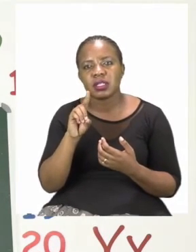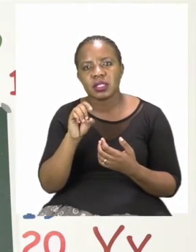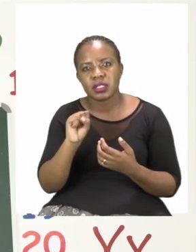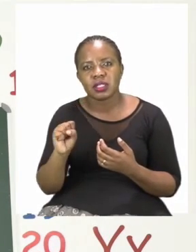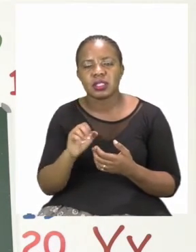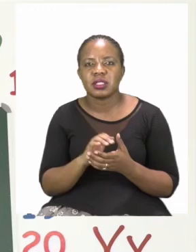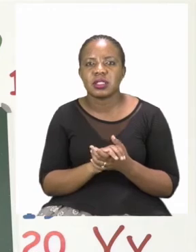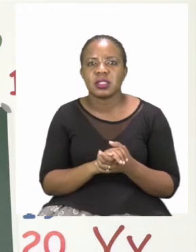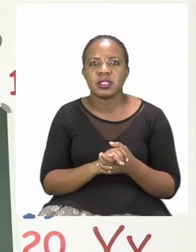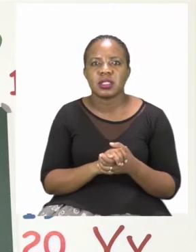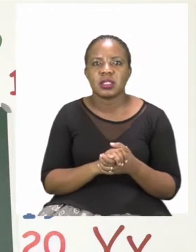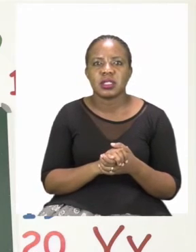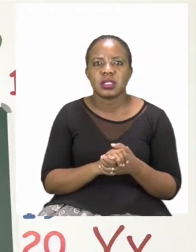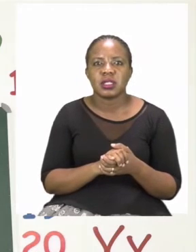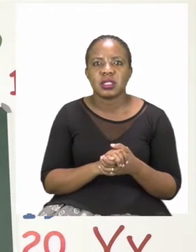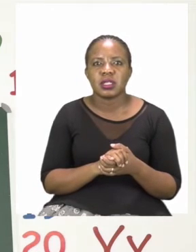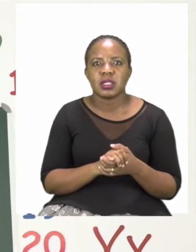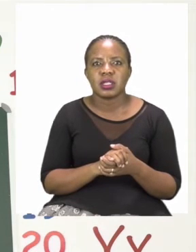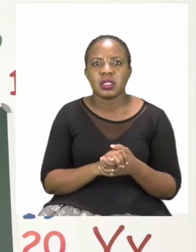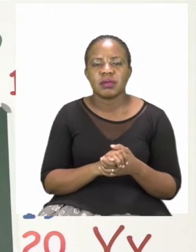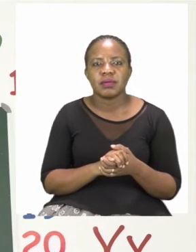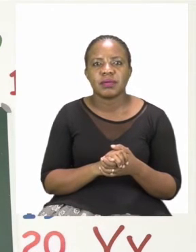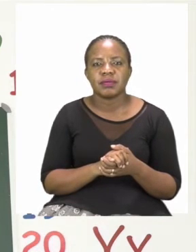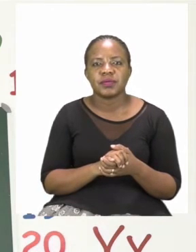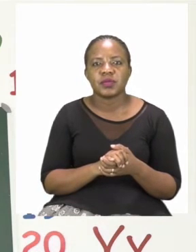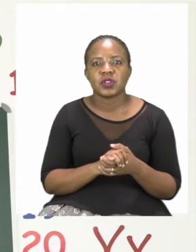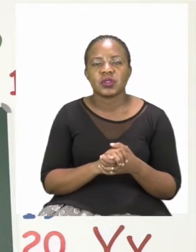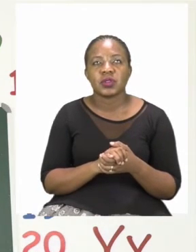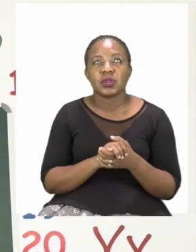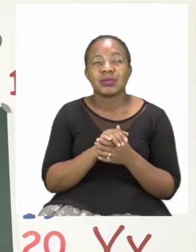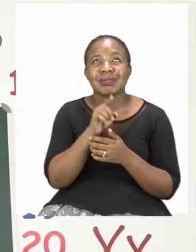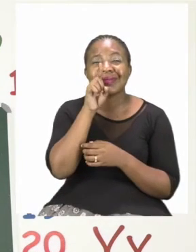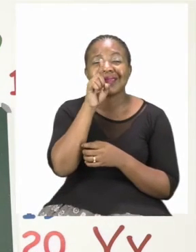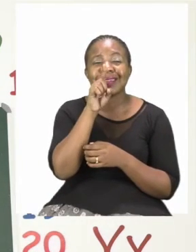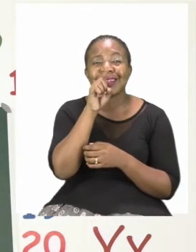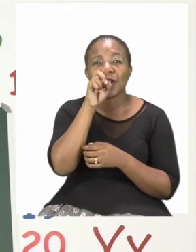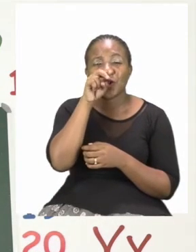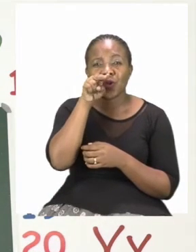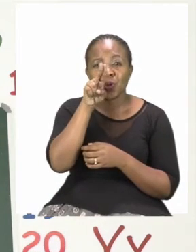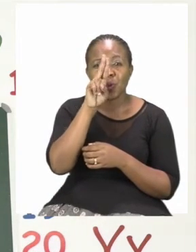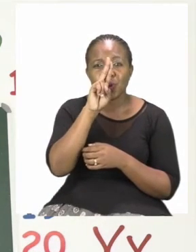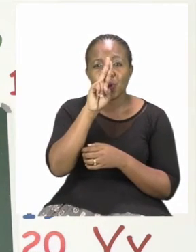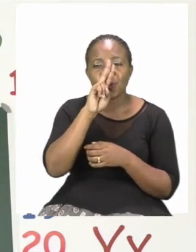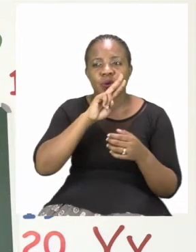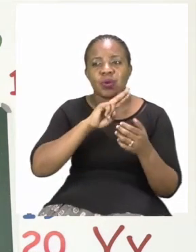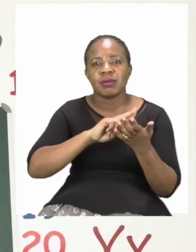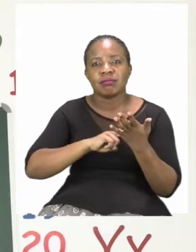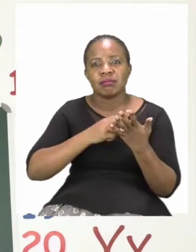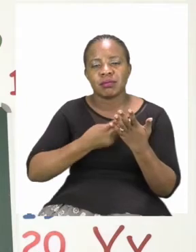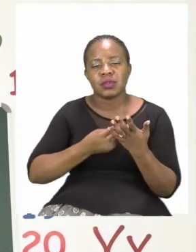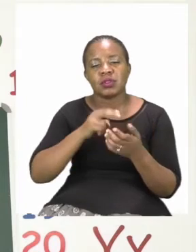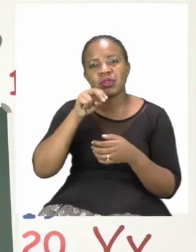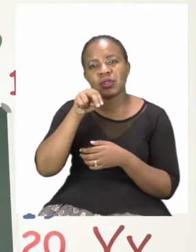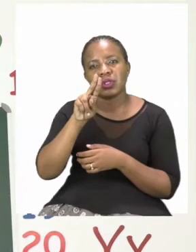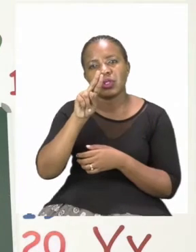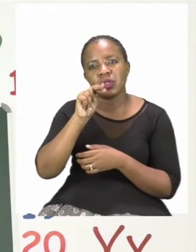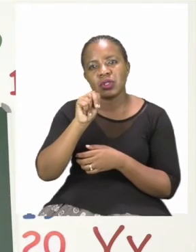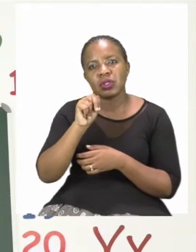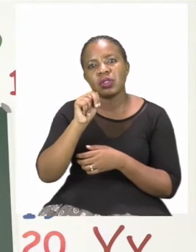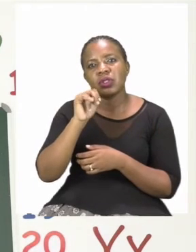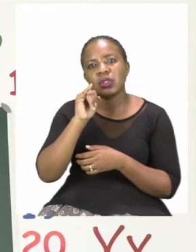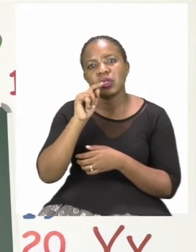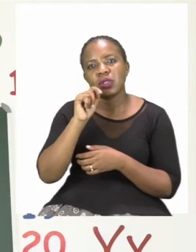T, the H where you can see the hundreds, not tens, the T where you can see